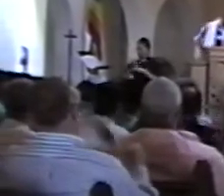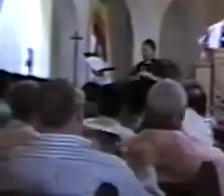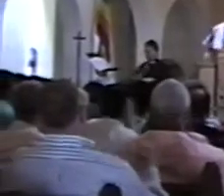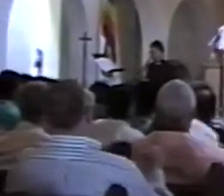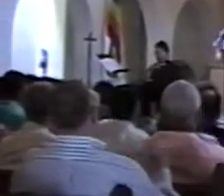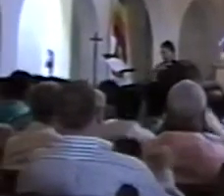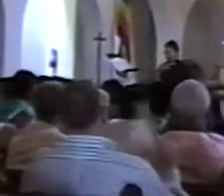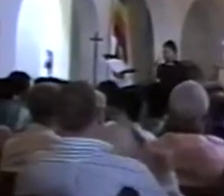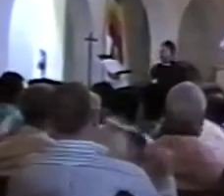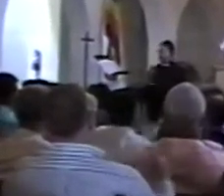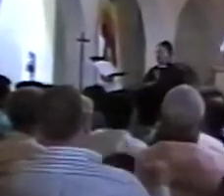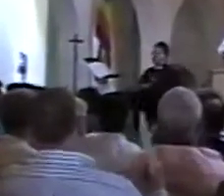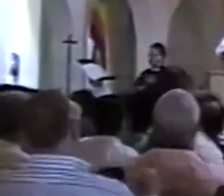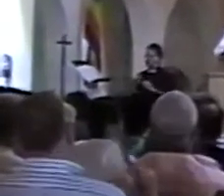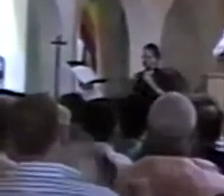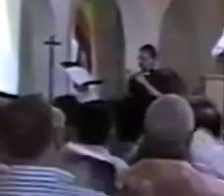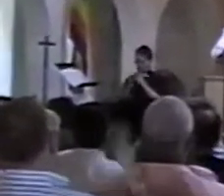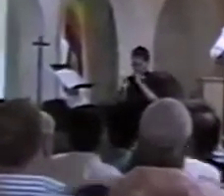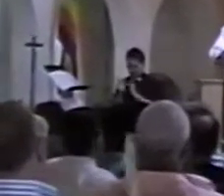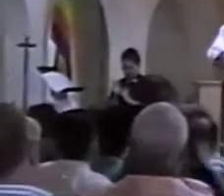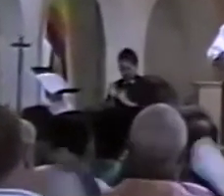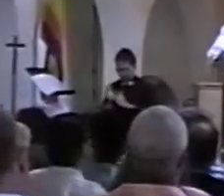You introduced us to Jesus.